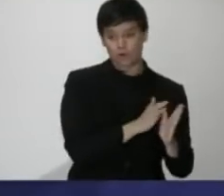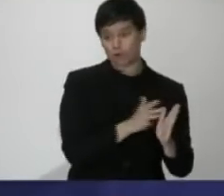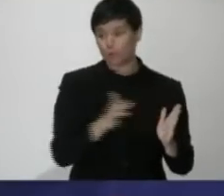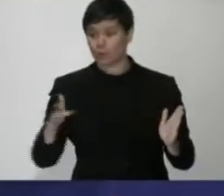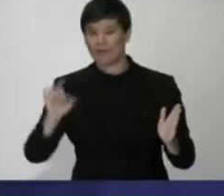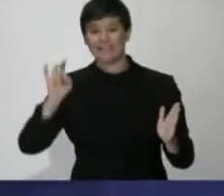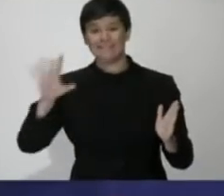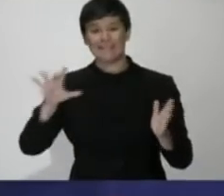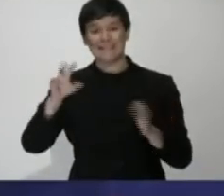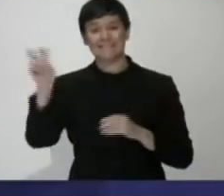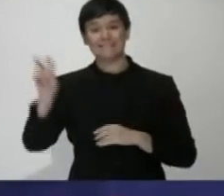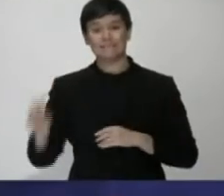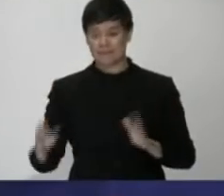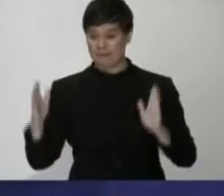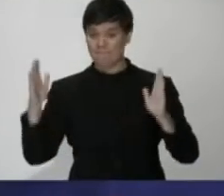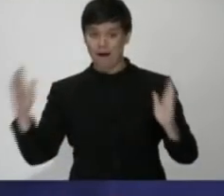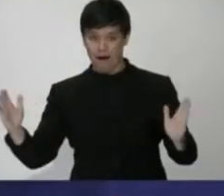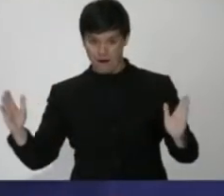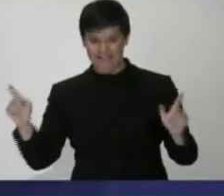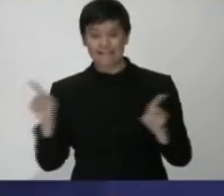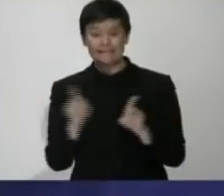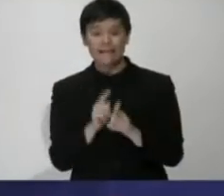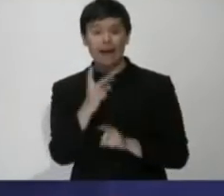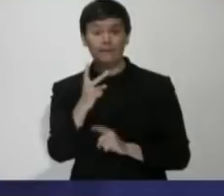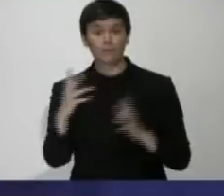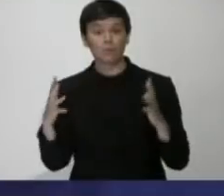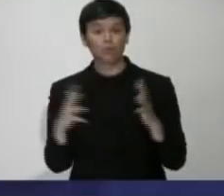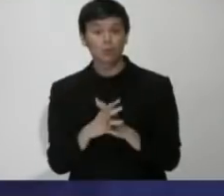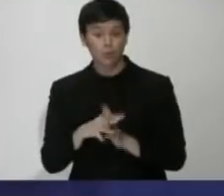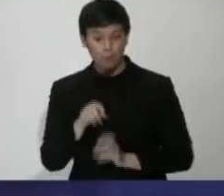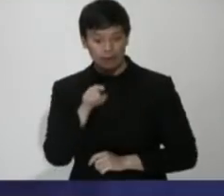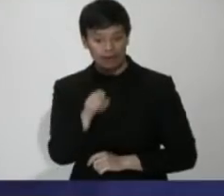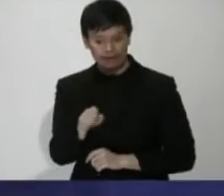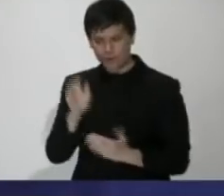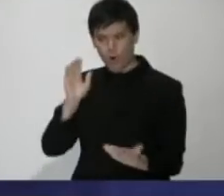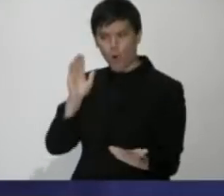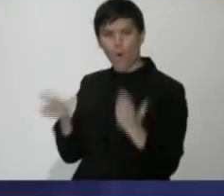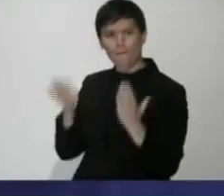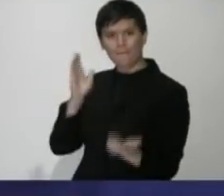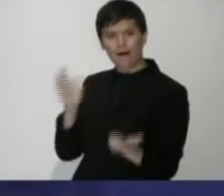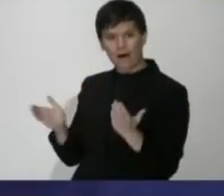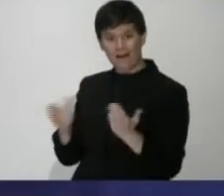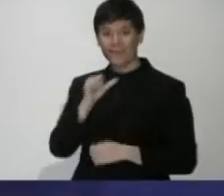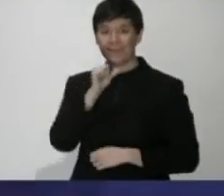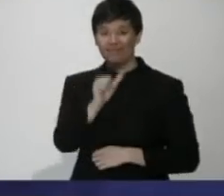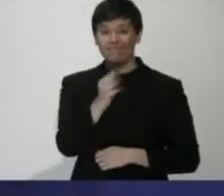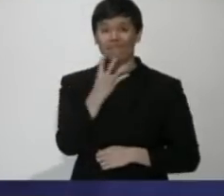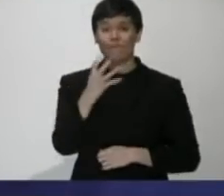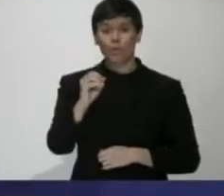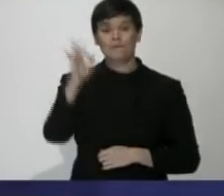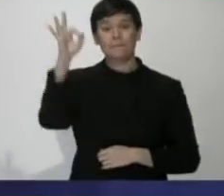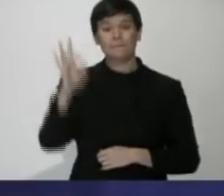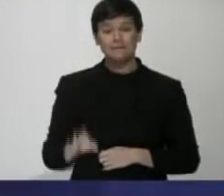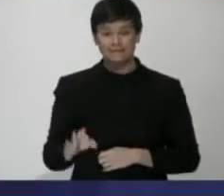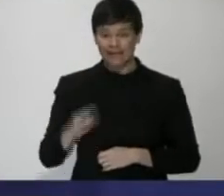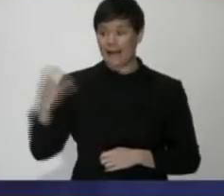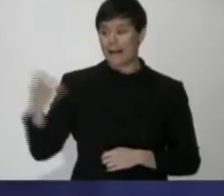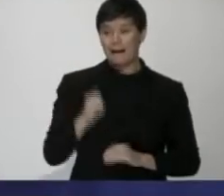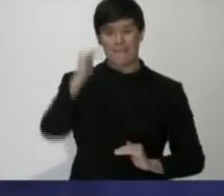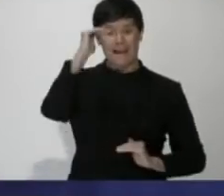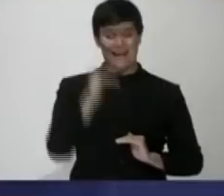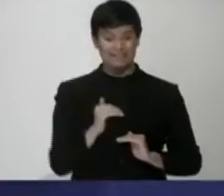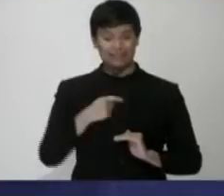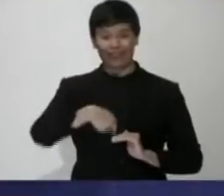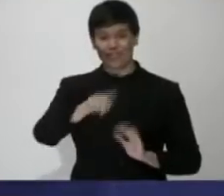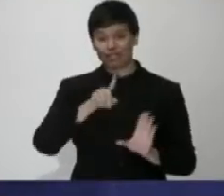year. So it can be both a retrospective and prospective assessment. The cost of the new scheme is